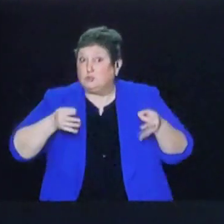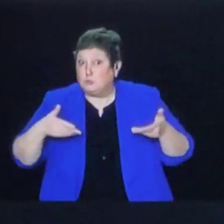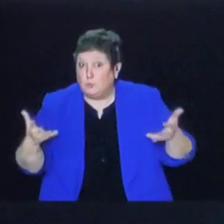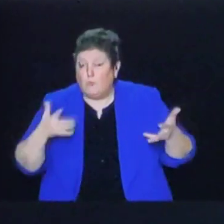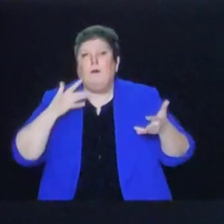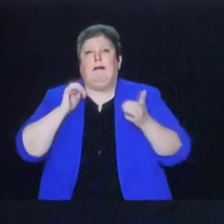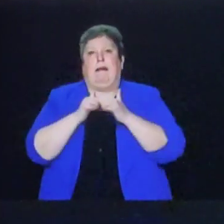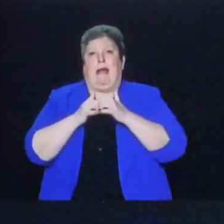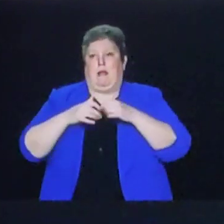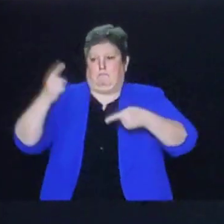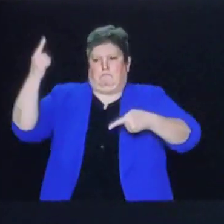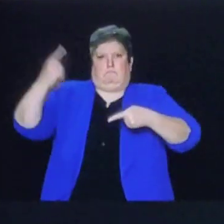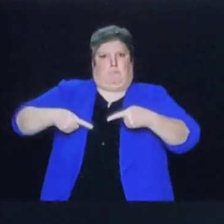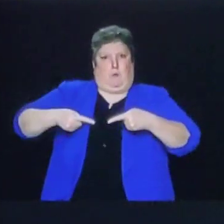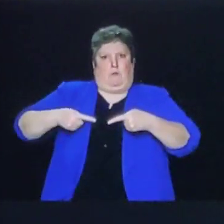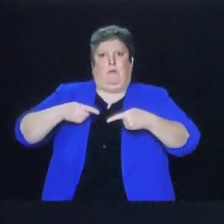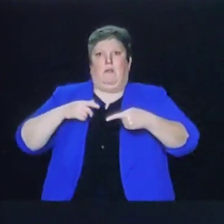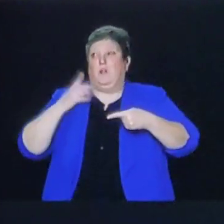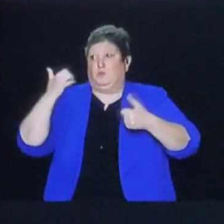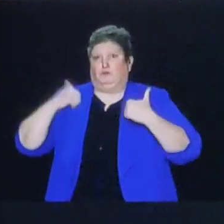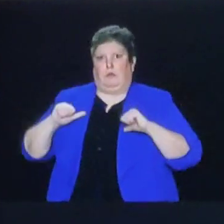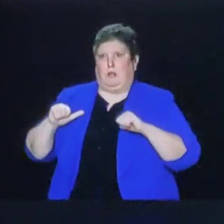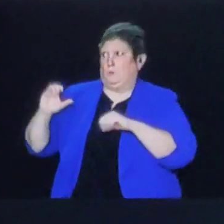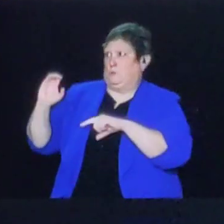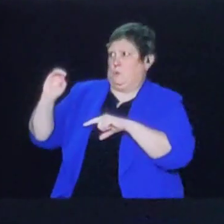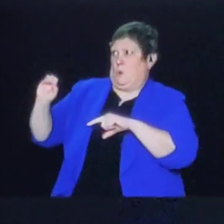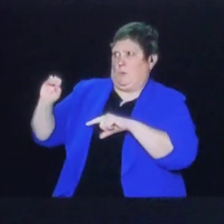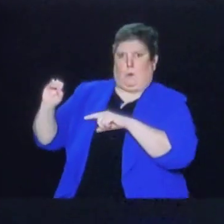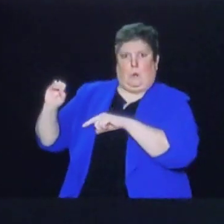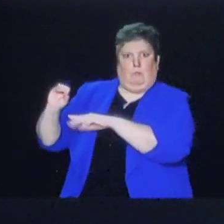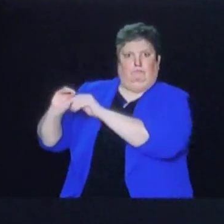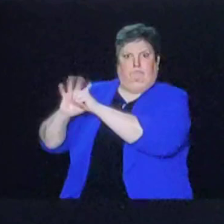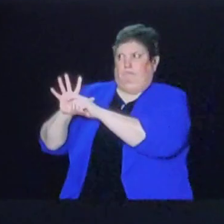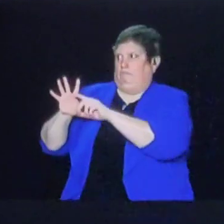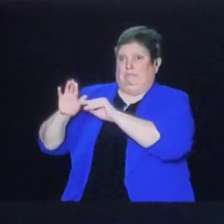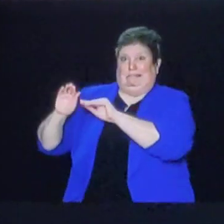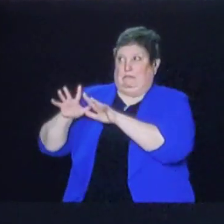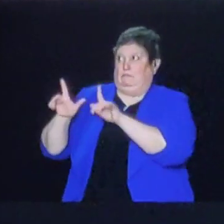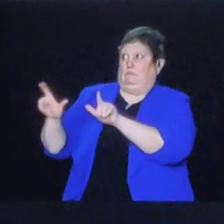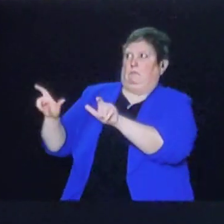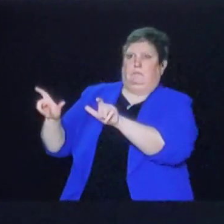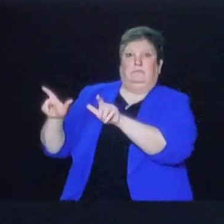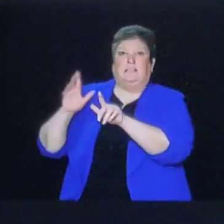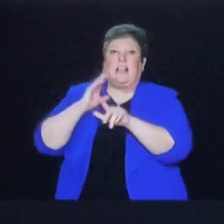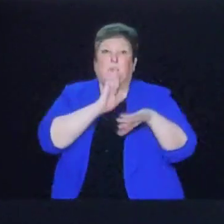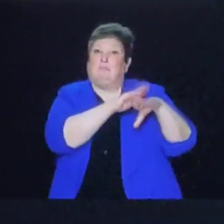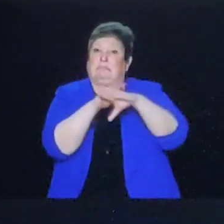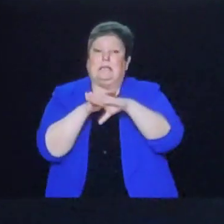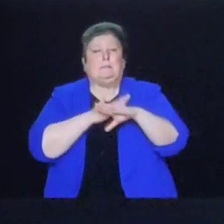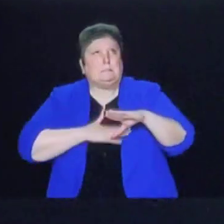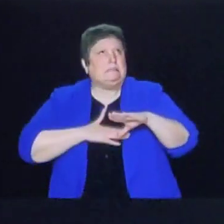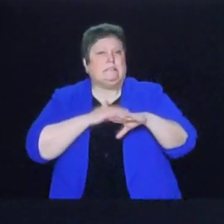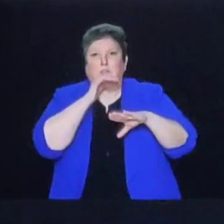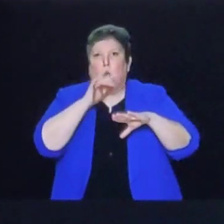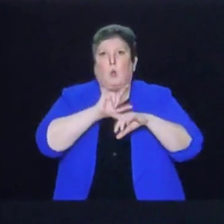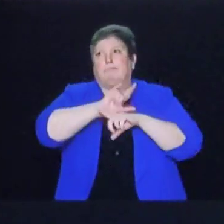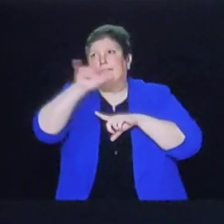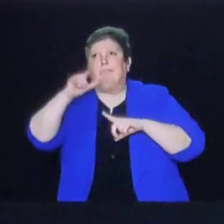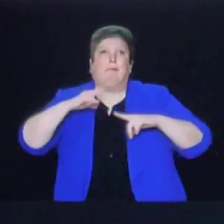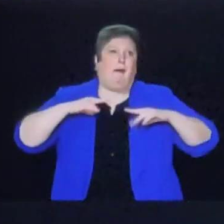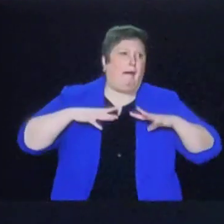Omicron variant, including advising Canadians to avoid non-essential travel. Our government is